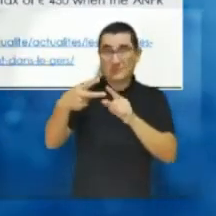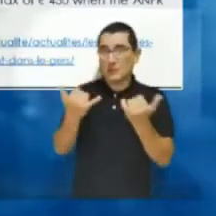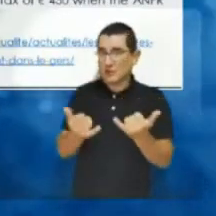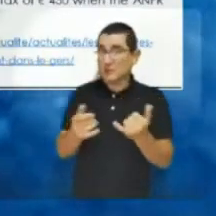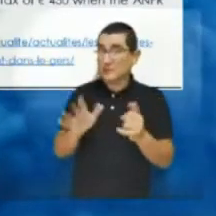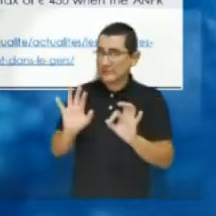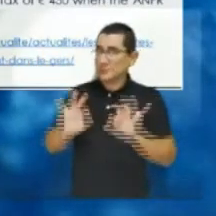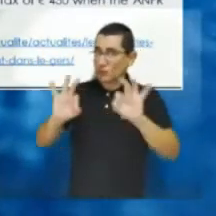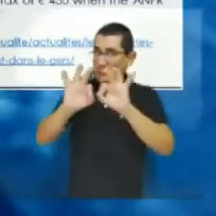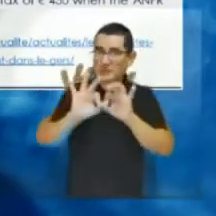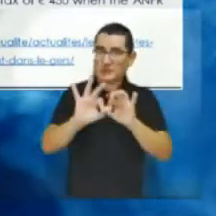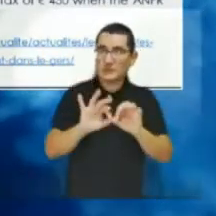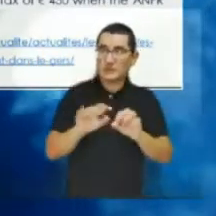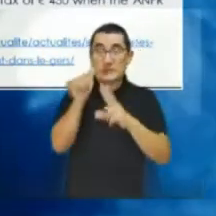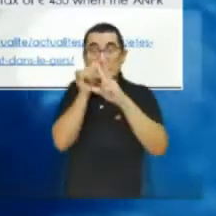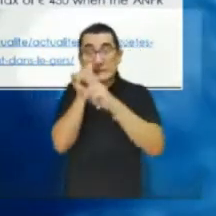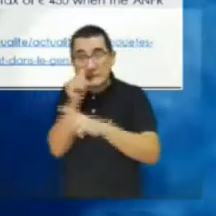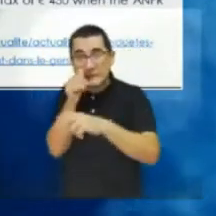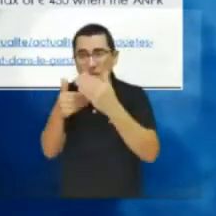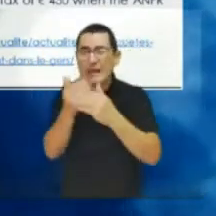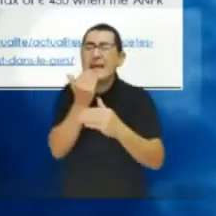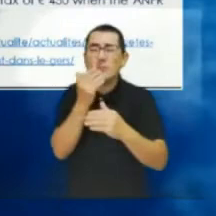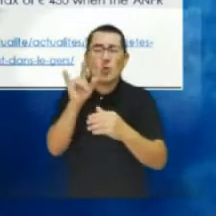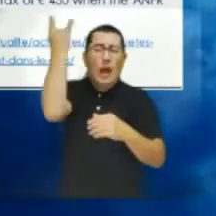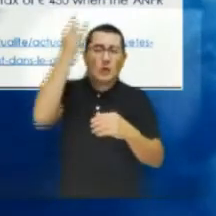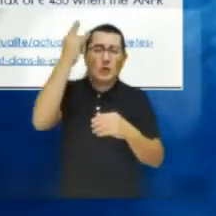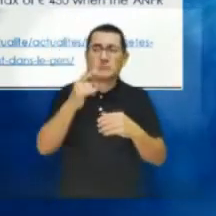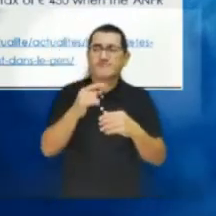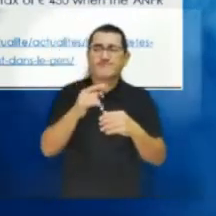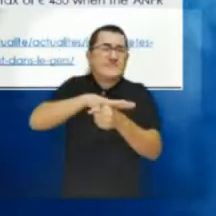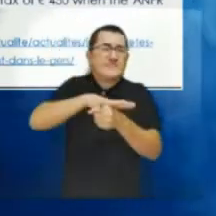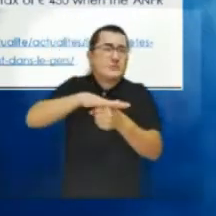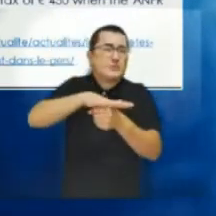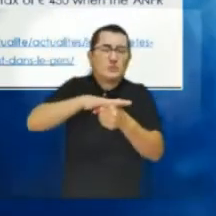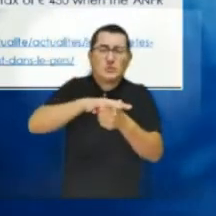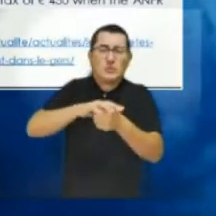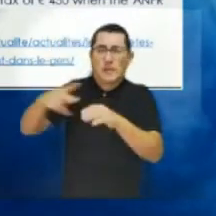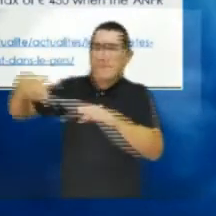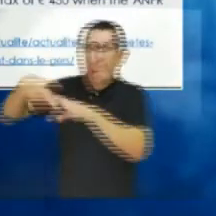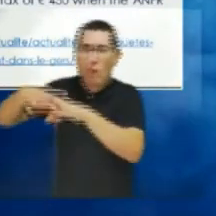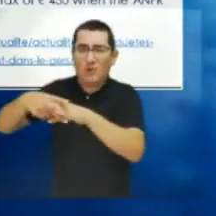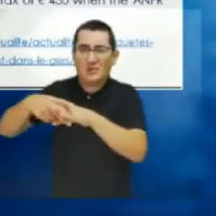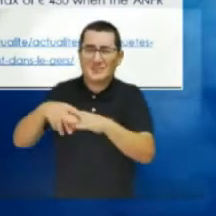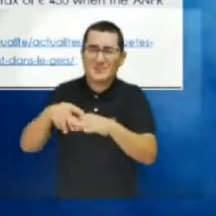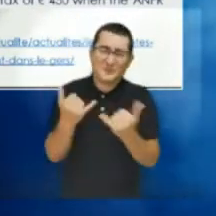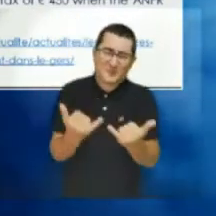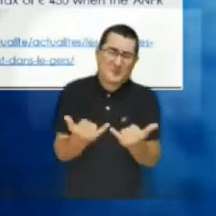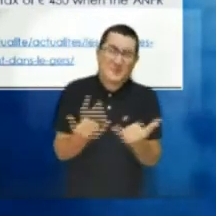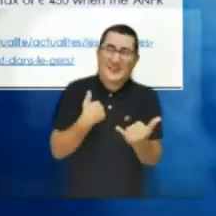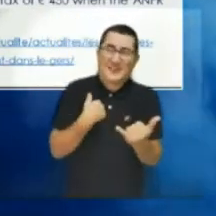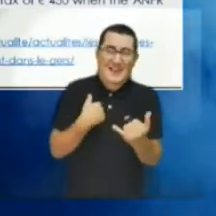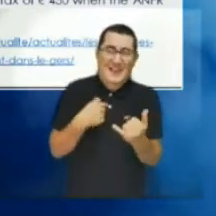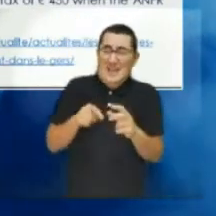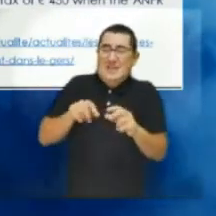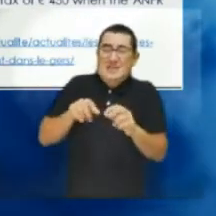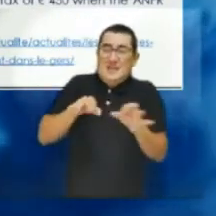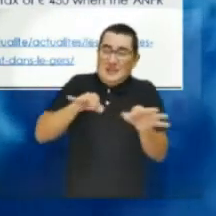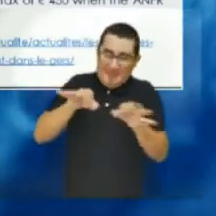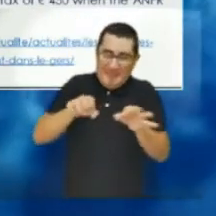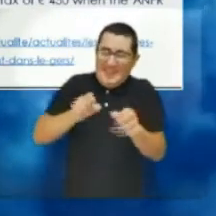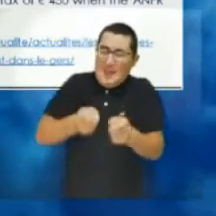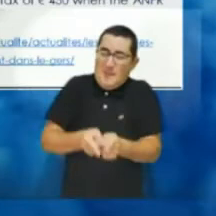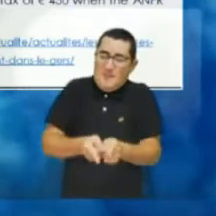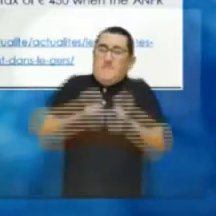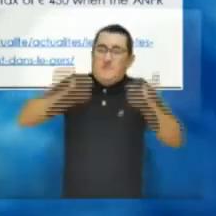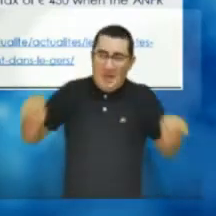and I don't think I have time to go into that, but it's maybe to initiate discussions we could have later on, or any questions